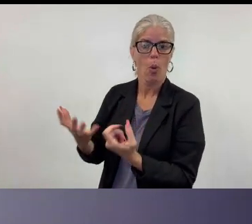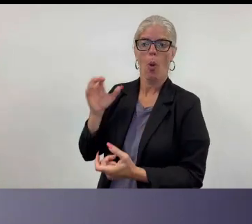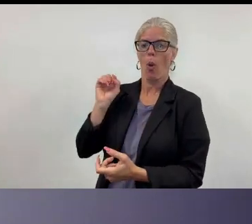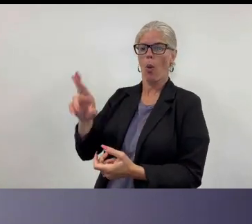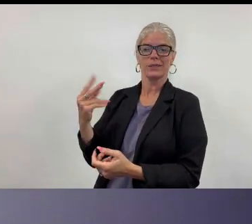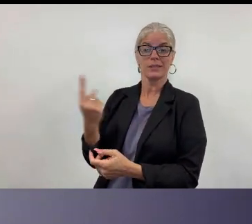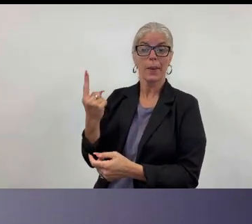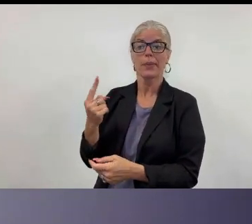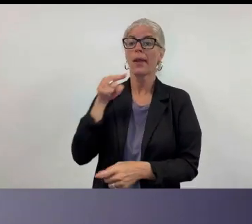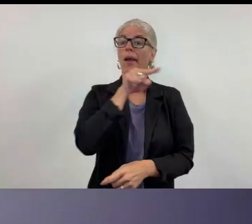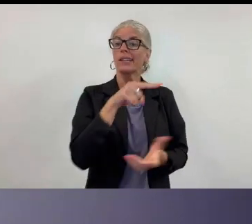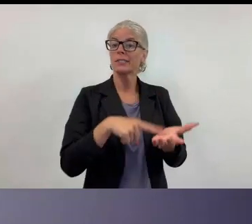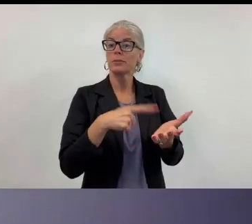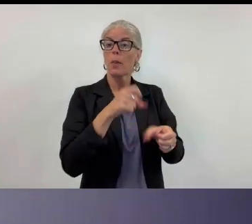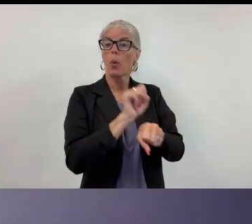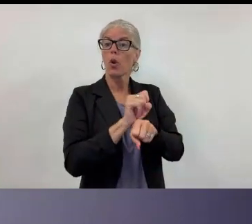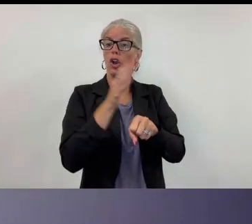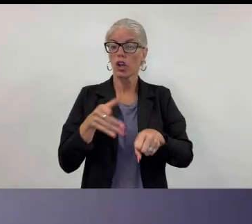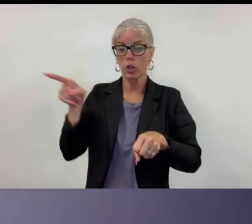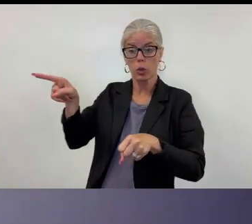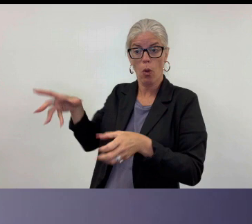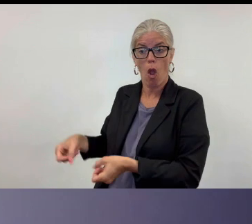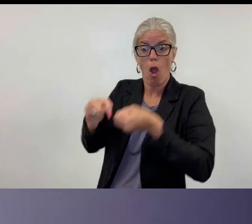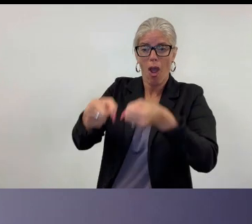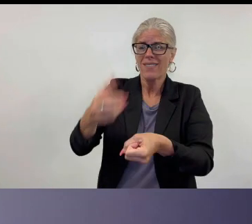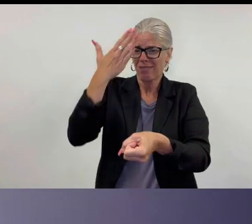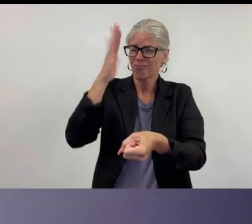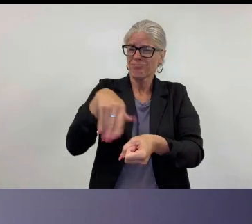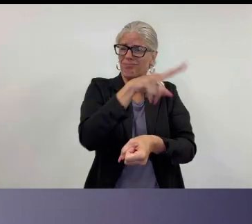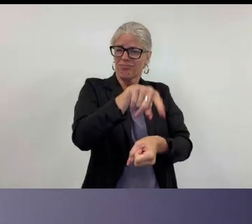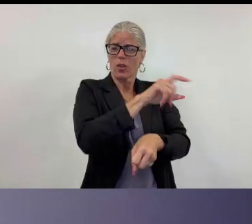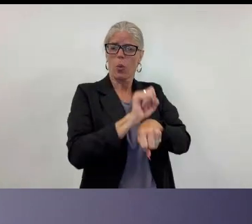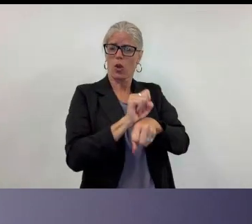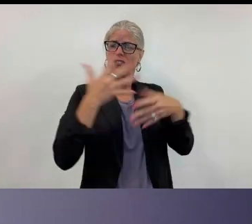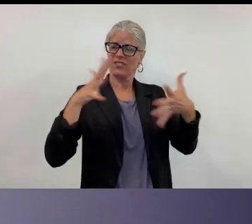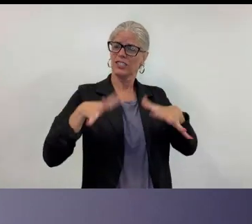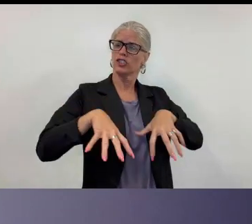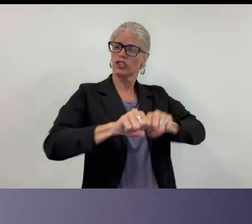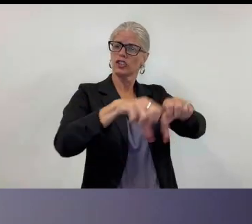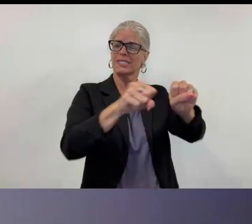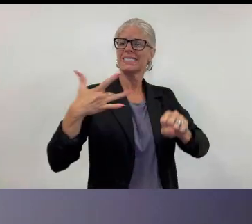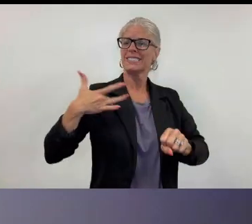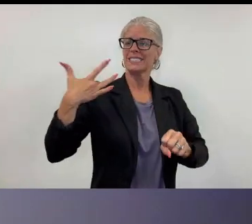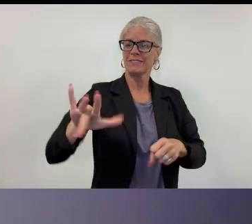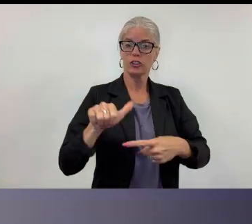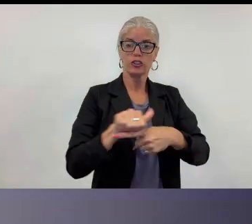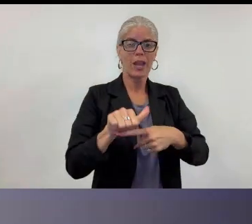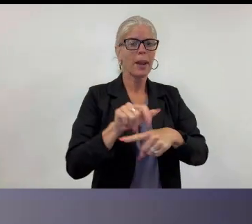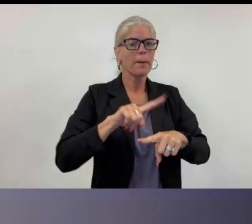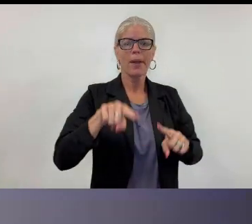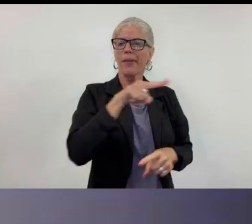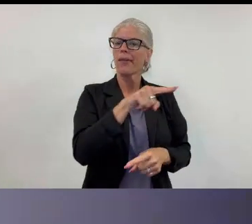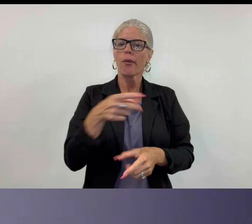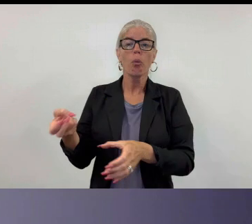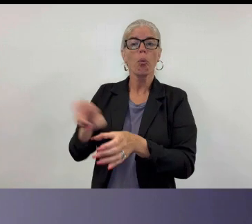workers, riding in the power chair to get it on the plane and stuff, but they've done a lot of sensitivity